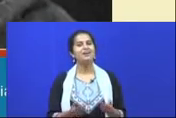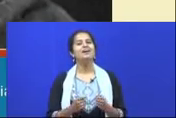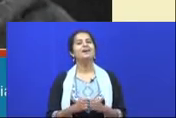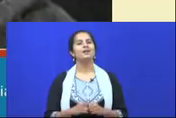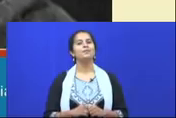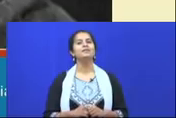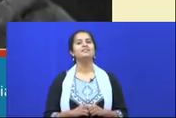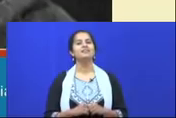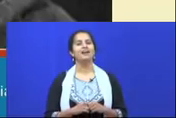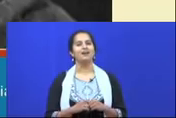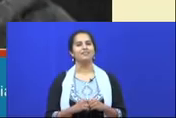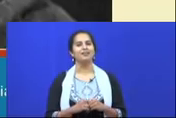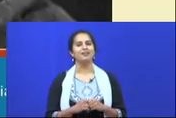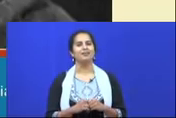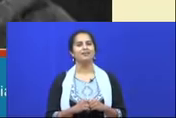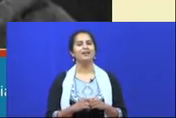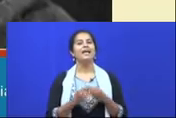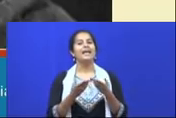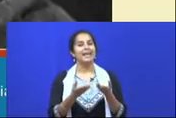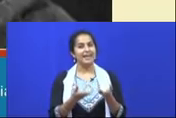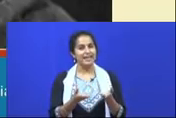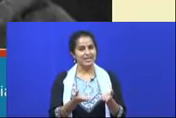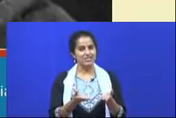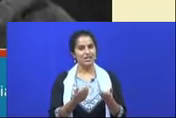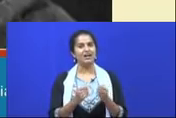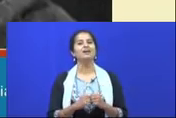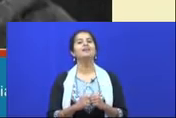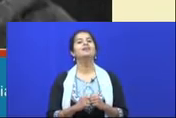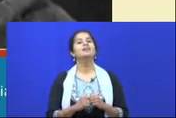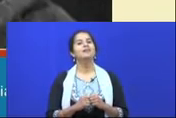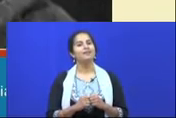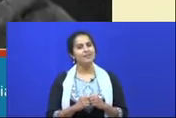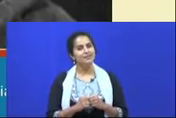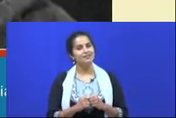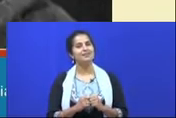eshaha Rabindranathaha, eshaha